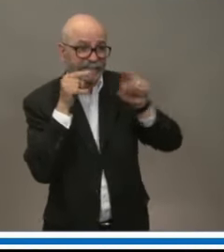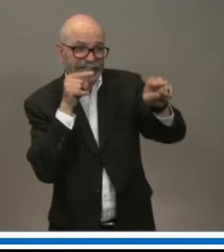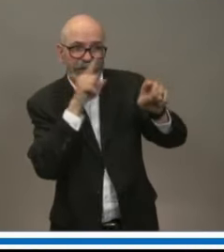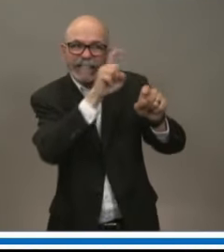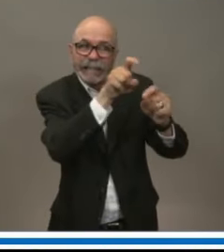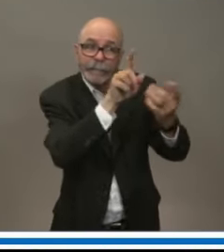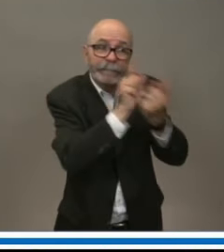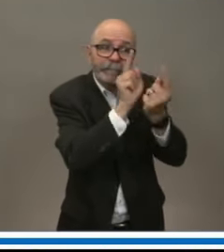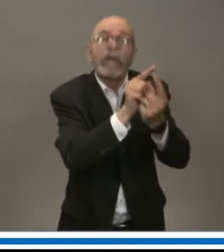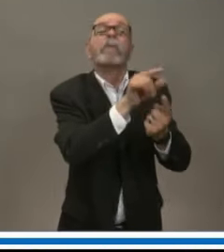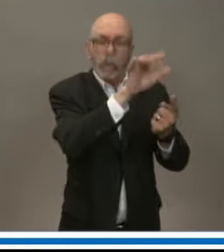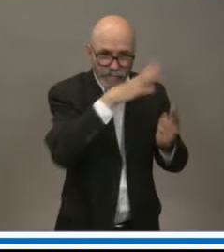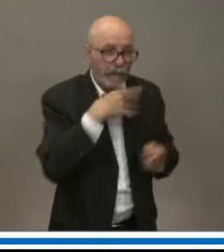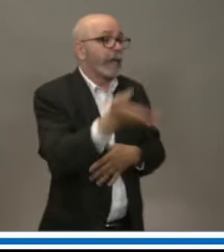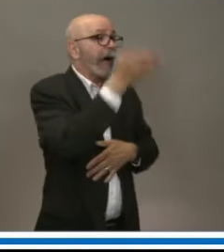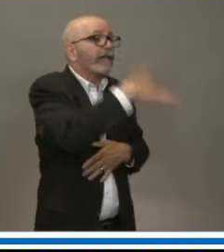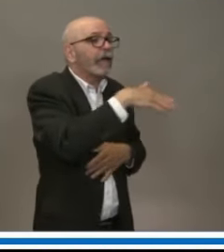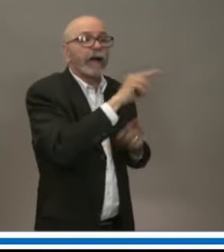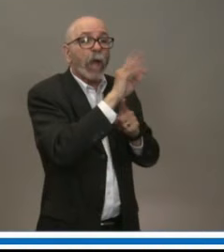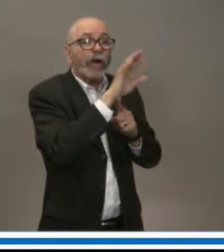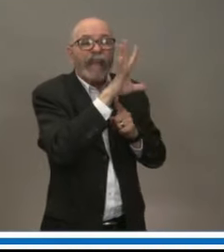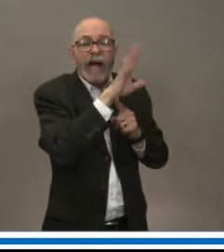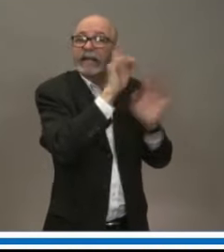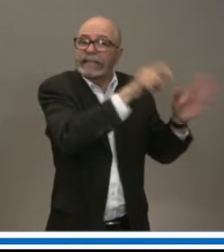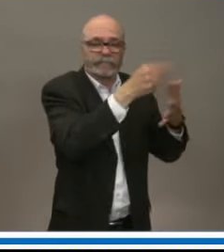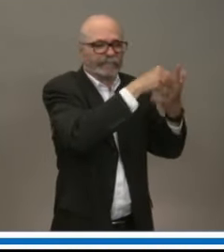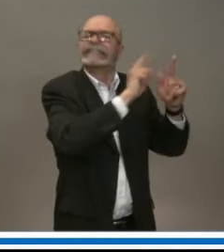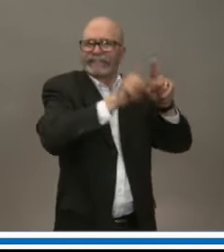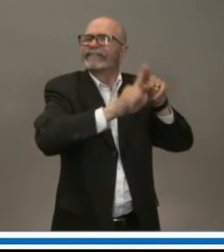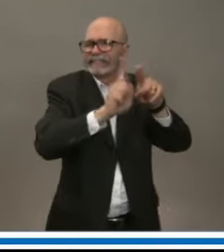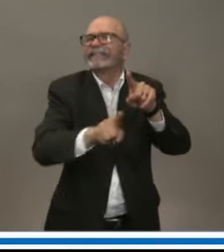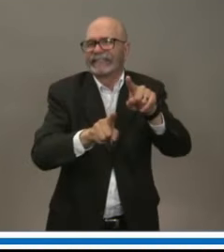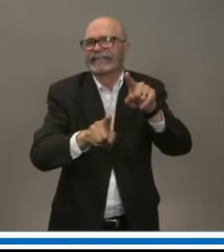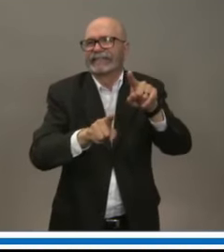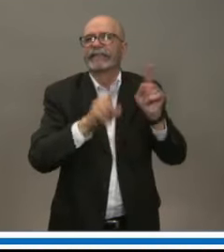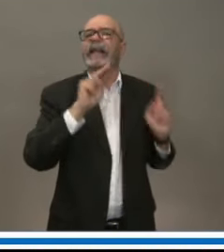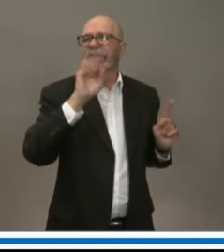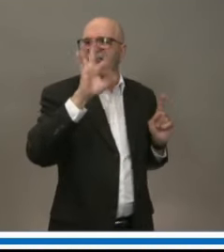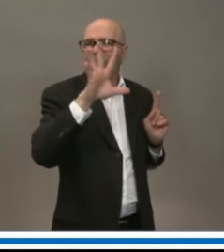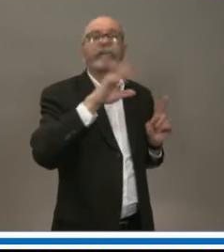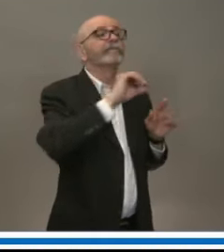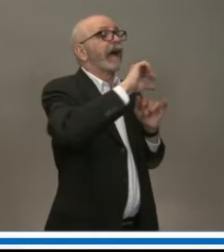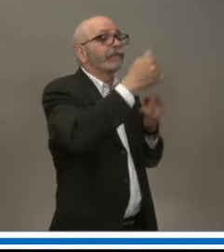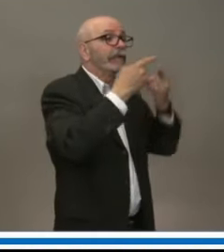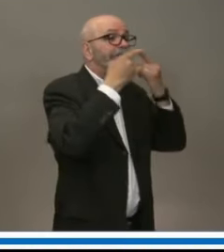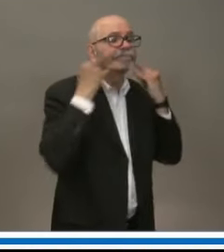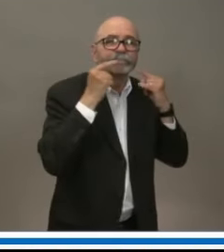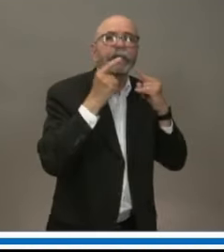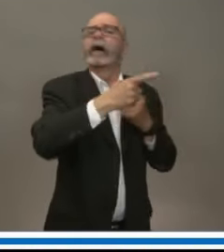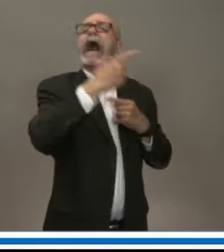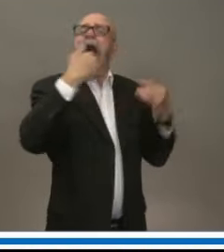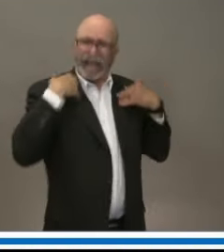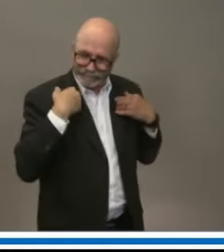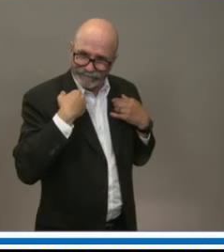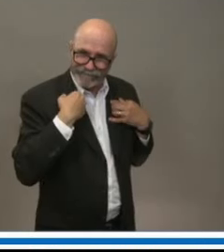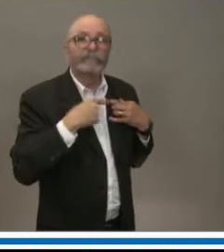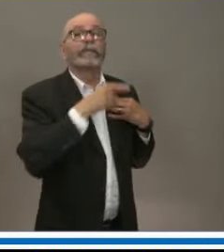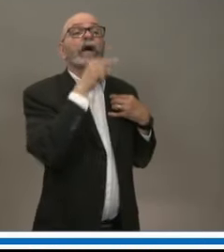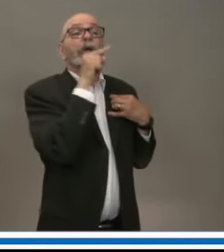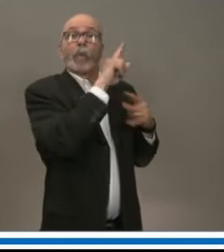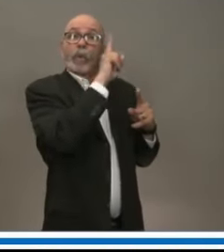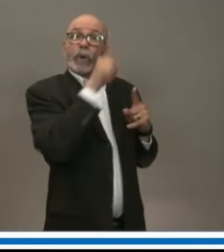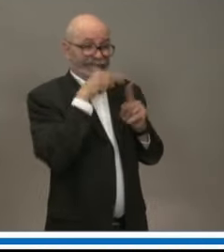And at the same time, we have the N95s and other masks that are related to dealing with this issue, and they will be distributed based on